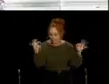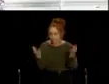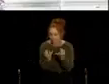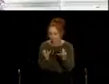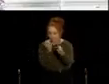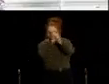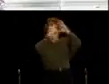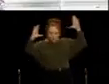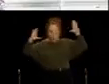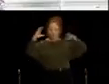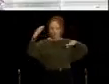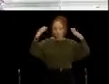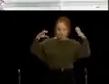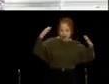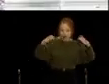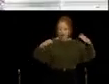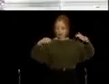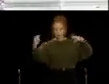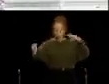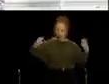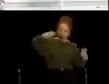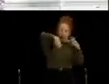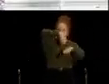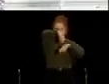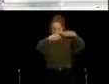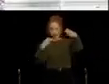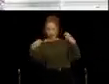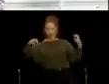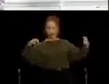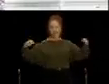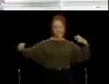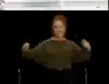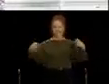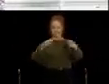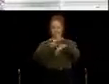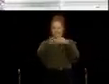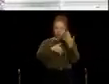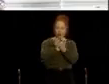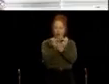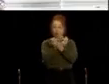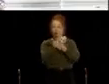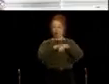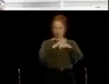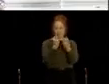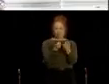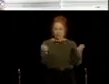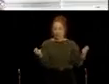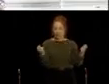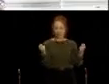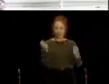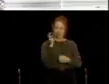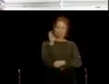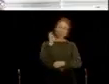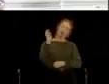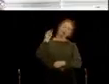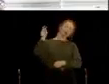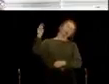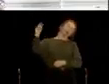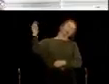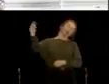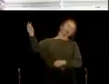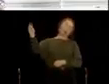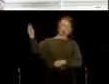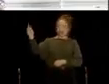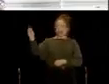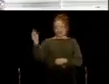just like cousins piled up, head to feet, feet to head, just piled up around the couch, snoring until the cows